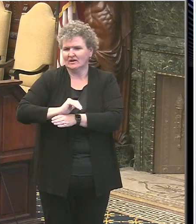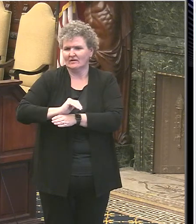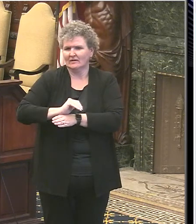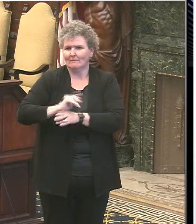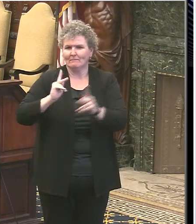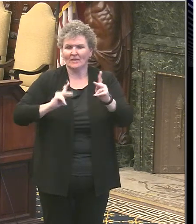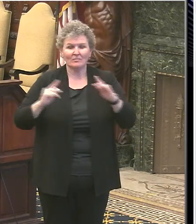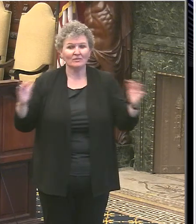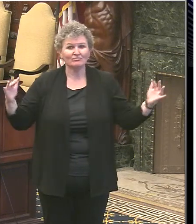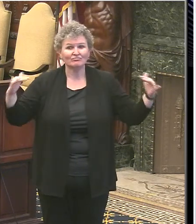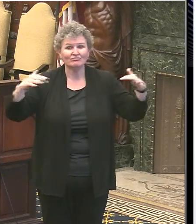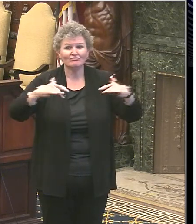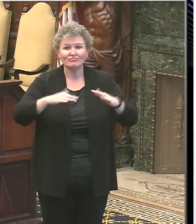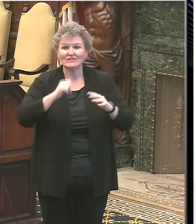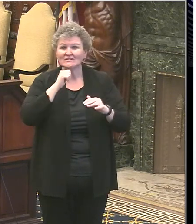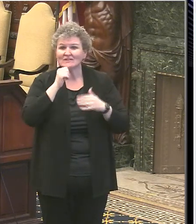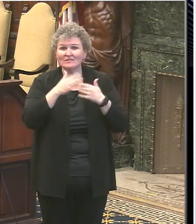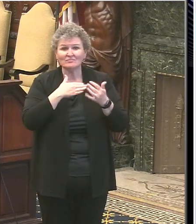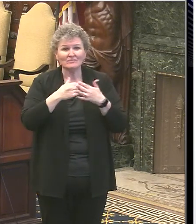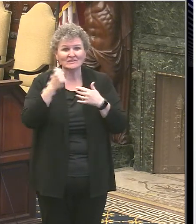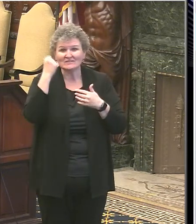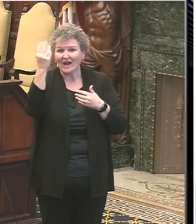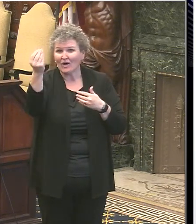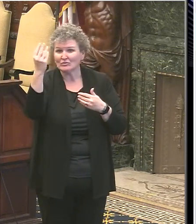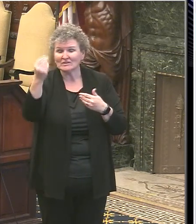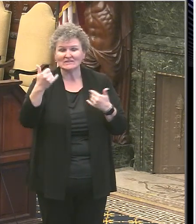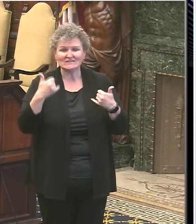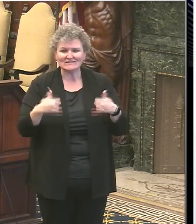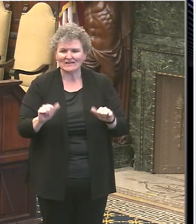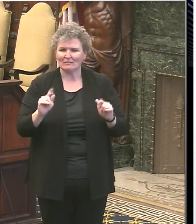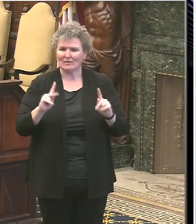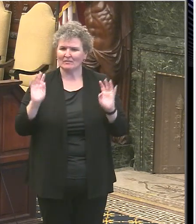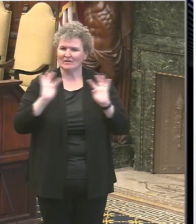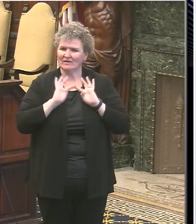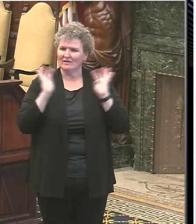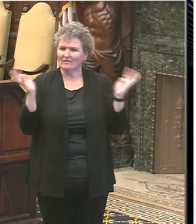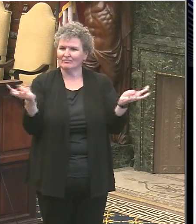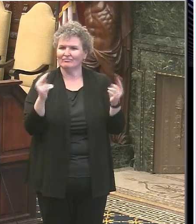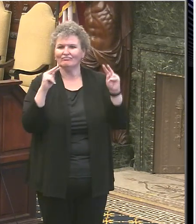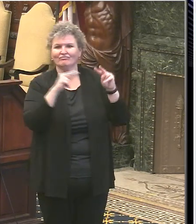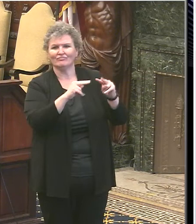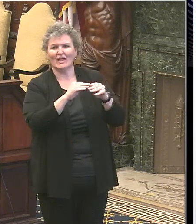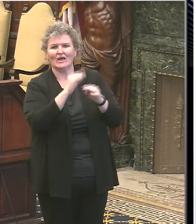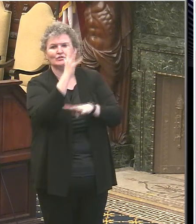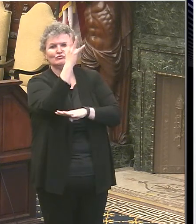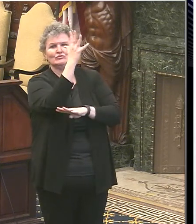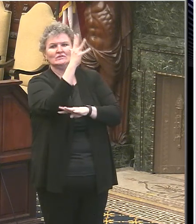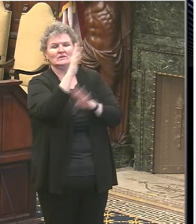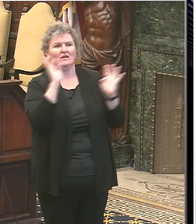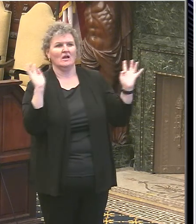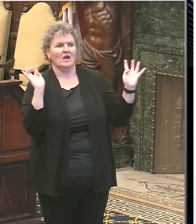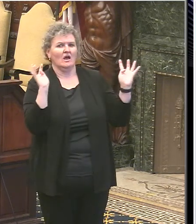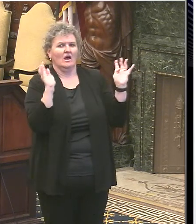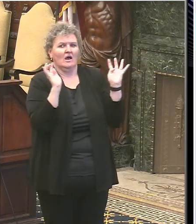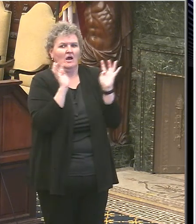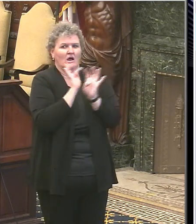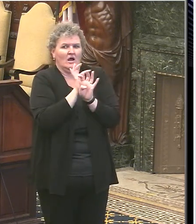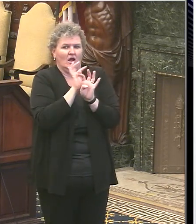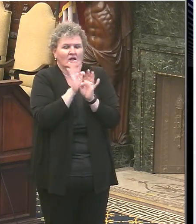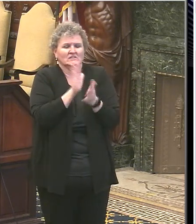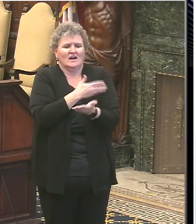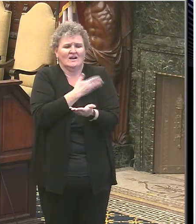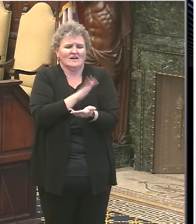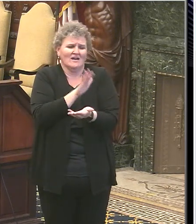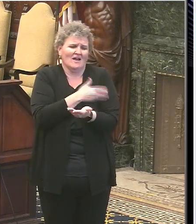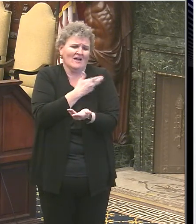together, even though it's outdoors, because they tend to congregate around the stage and a live performance. And we've taken